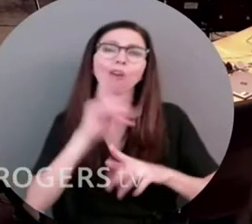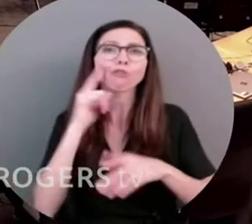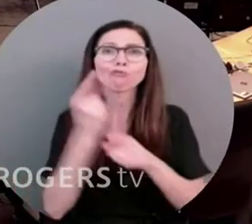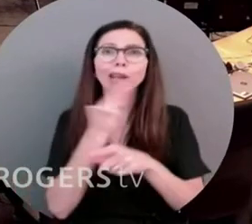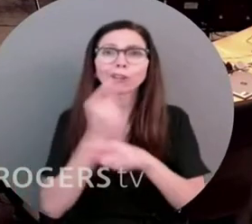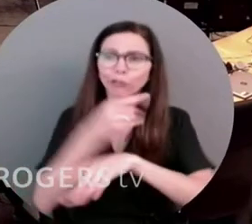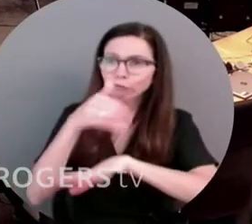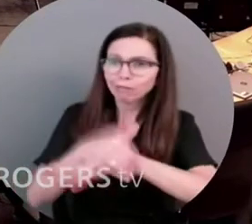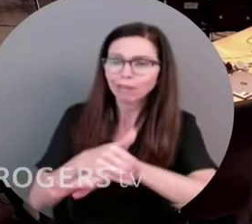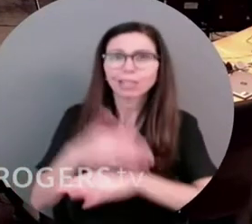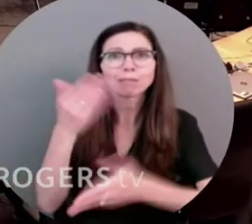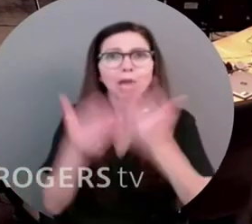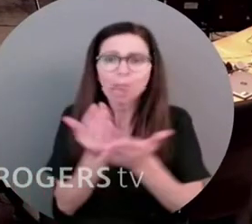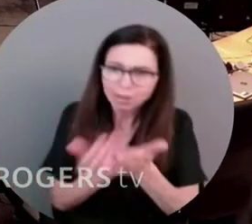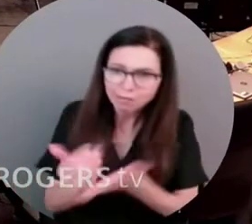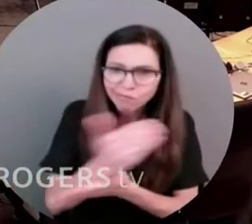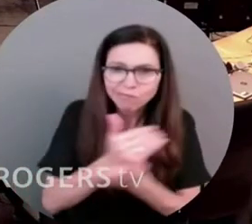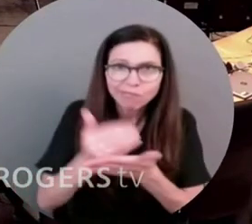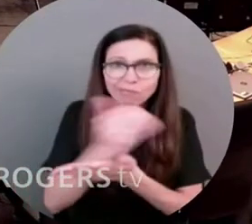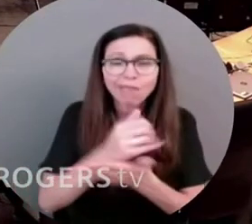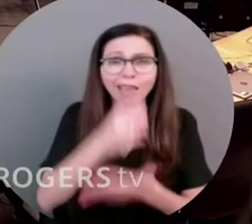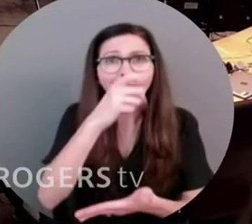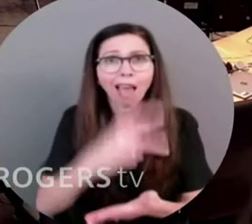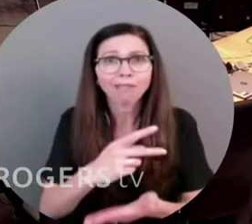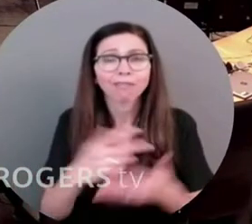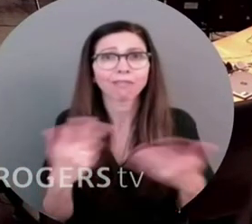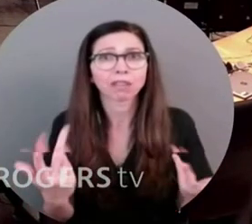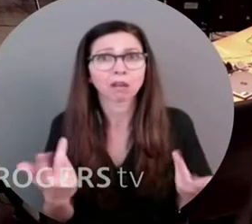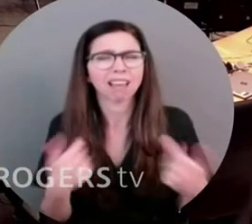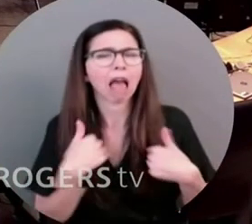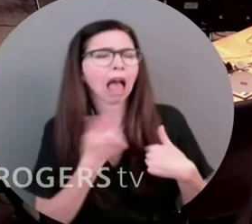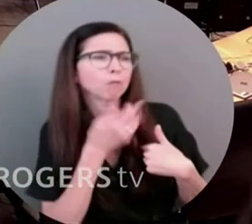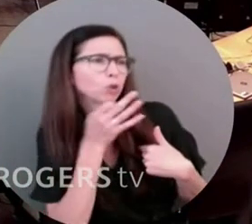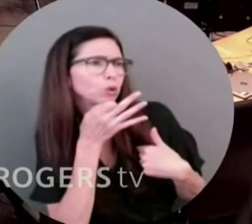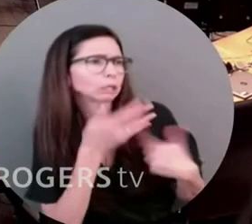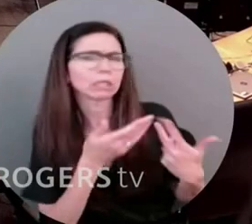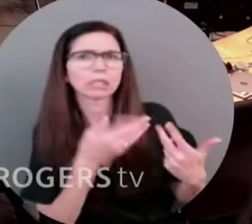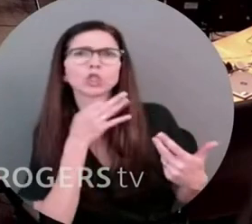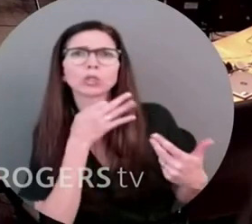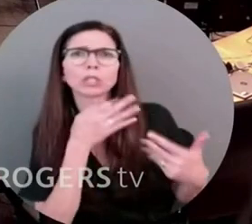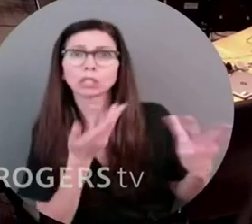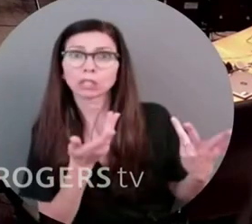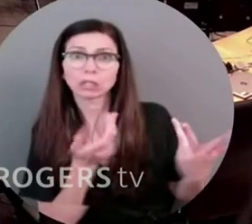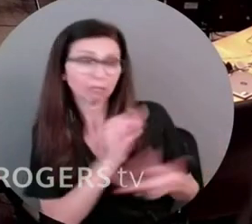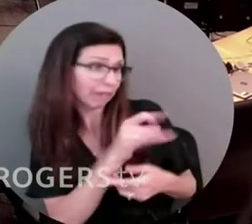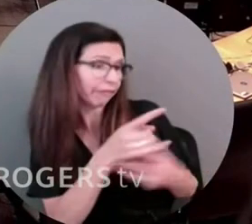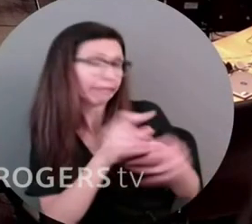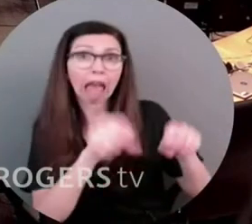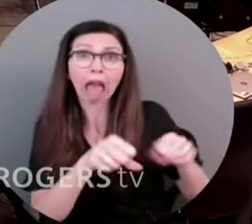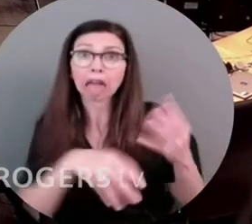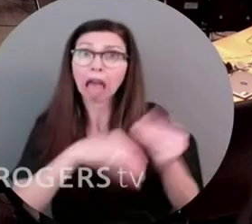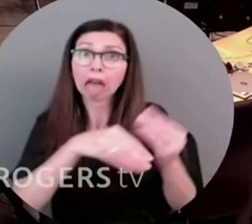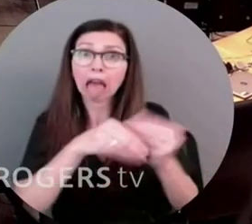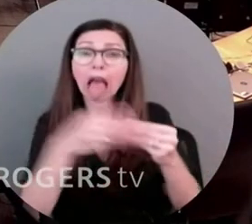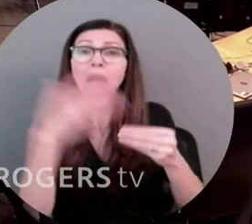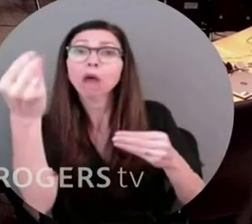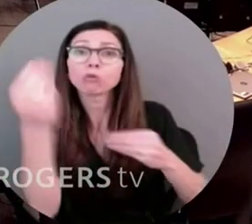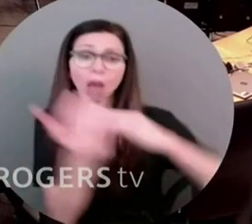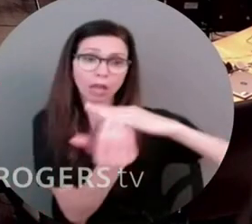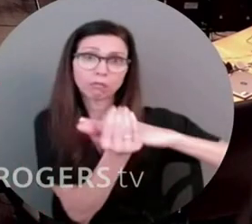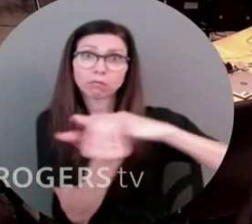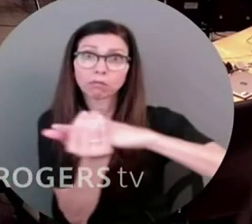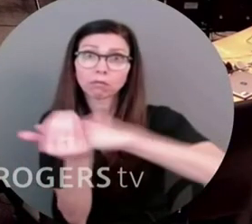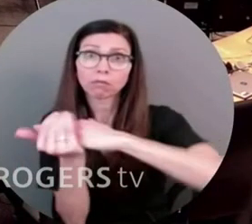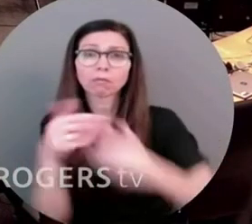is expanding the patios going to be enough for them? I'm wondering if someone can just talk, or a number of people can talk to that. To